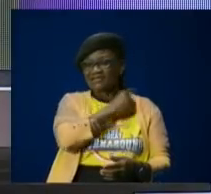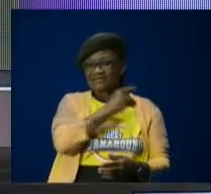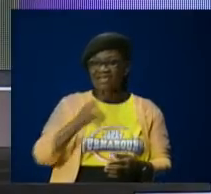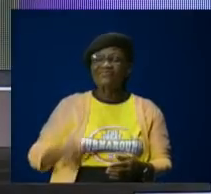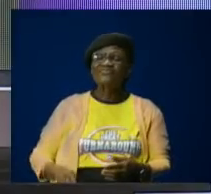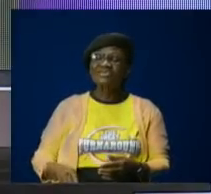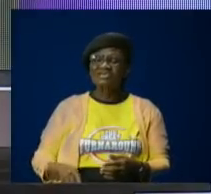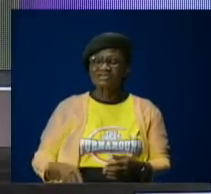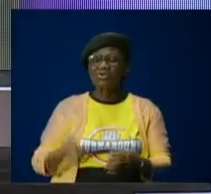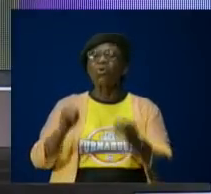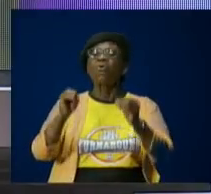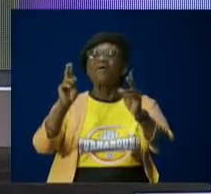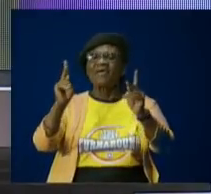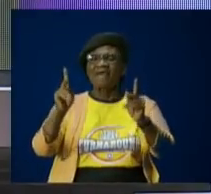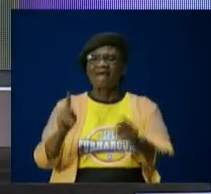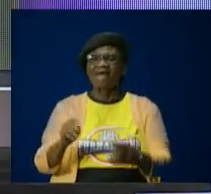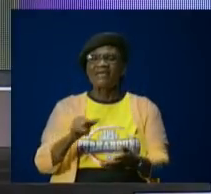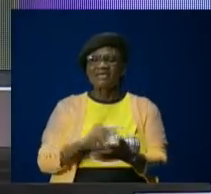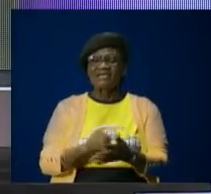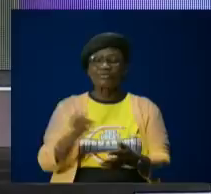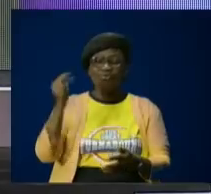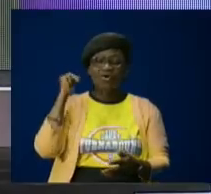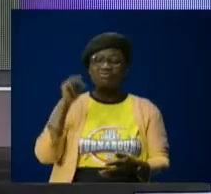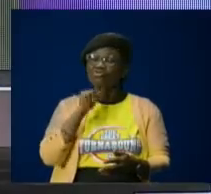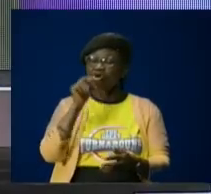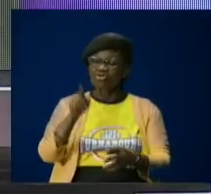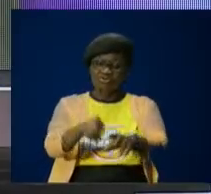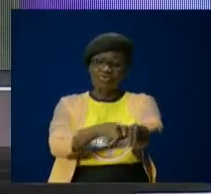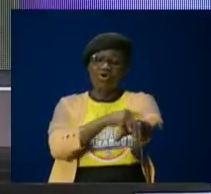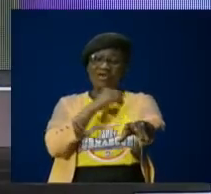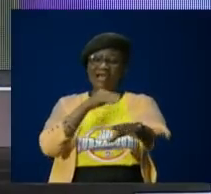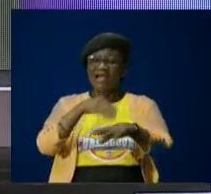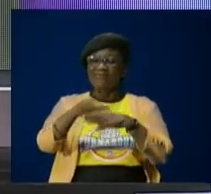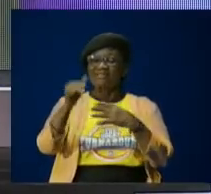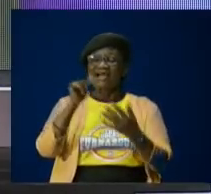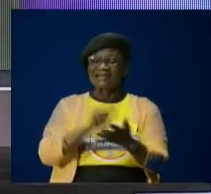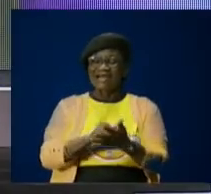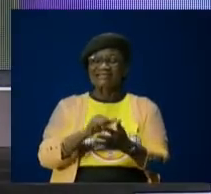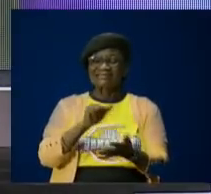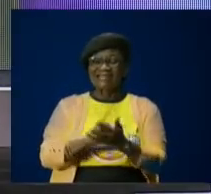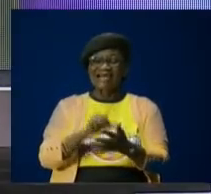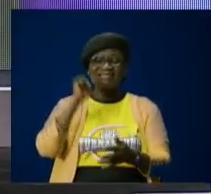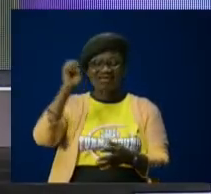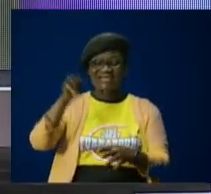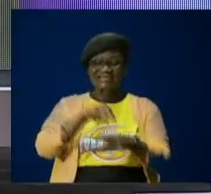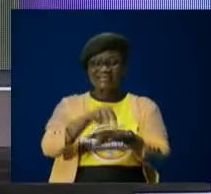It wasn't long after that he sent a lion to kill him.